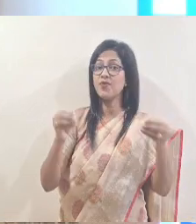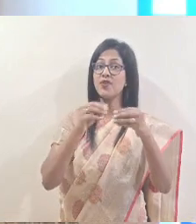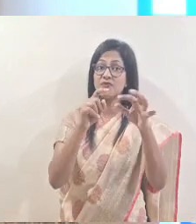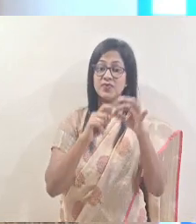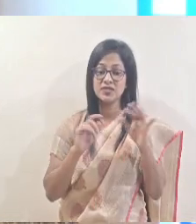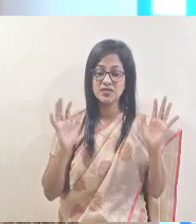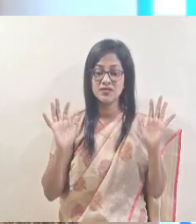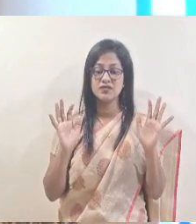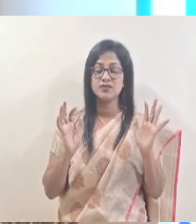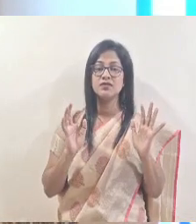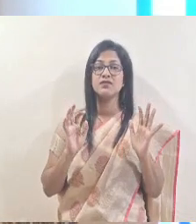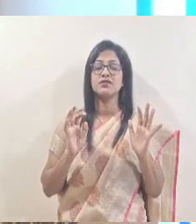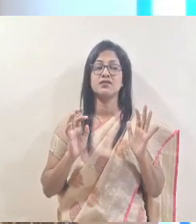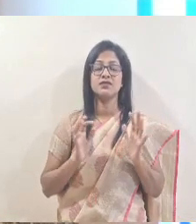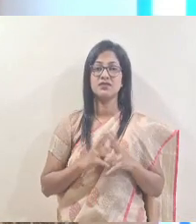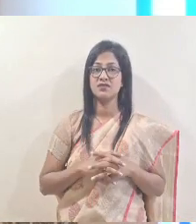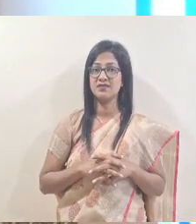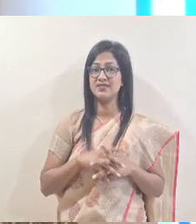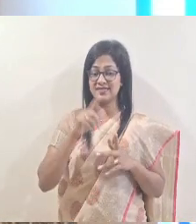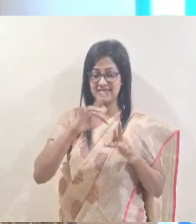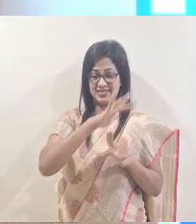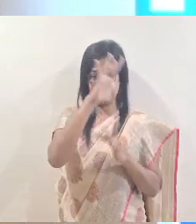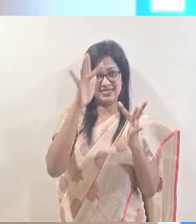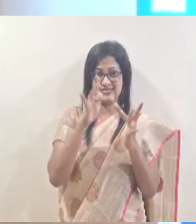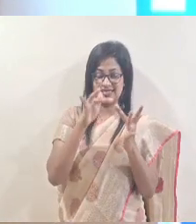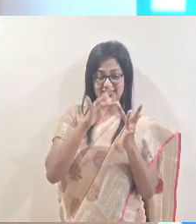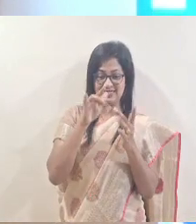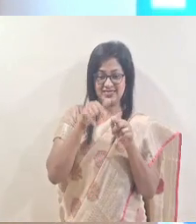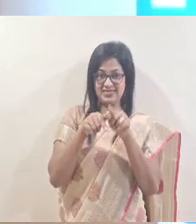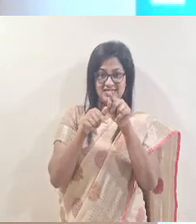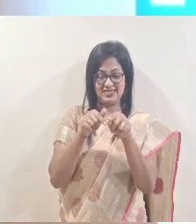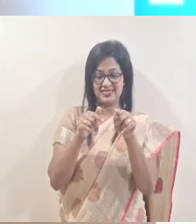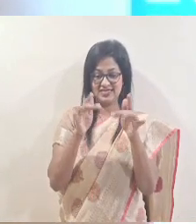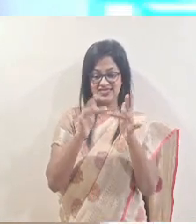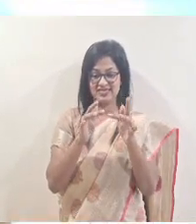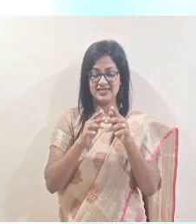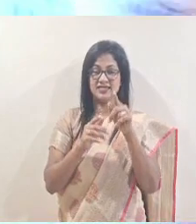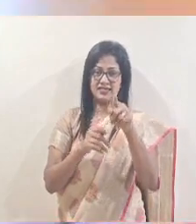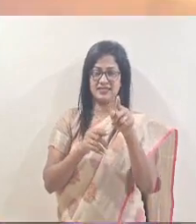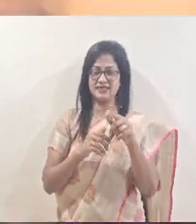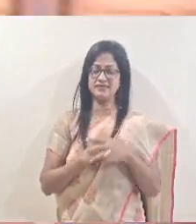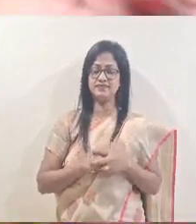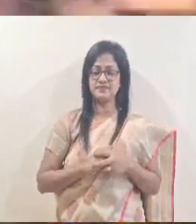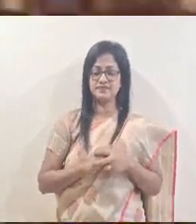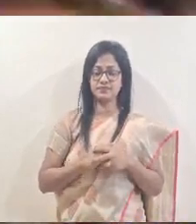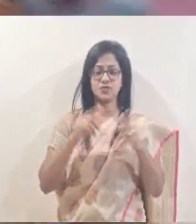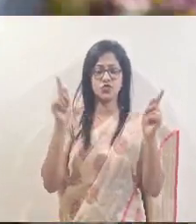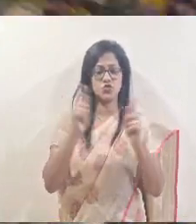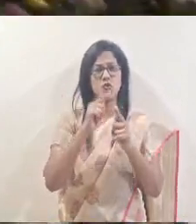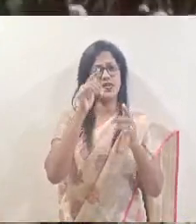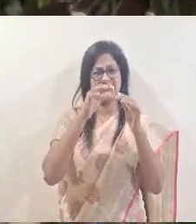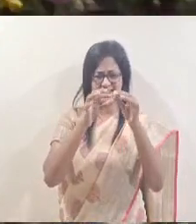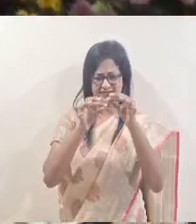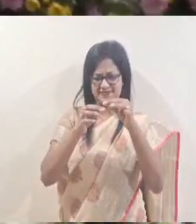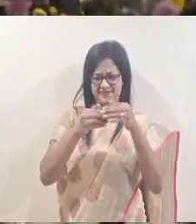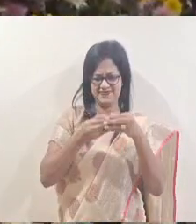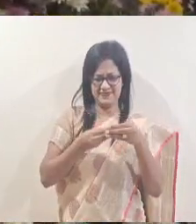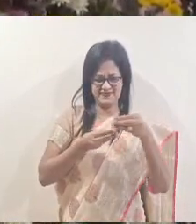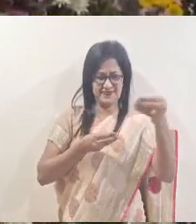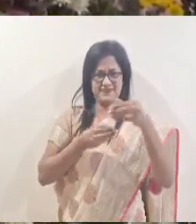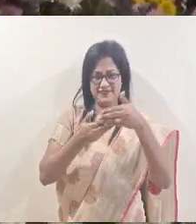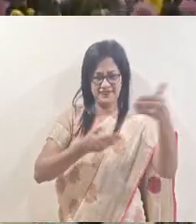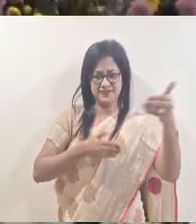further questions? This centrality, when you are looking at the shortest distance,